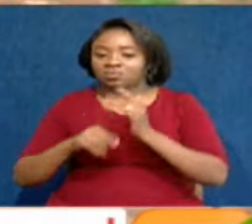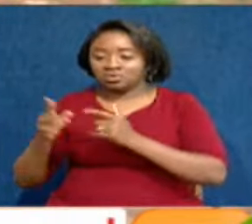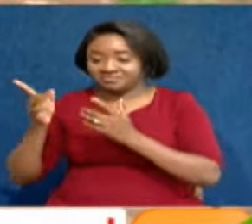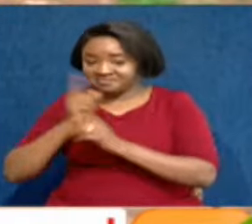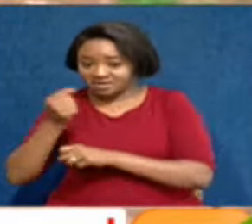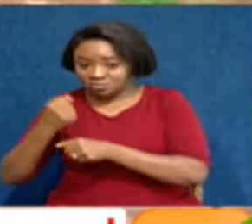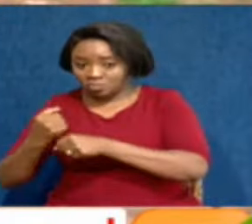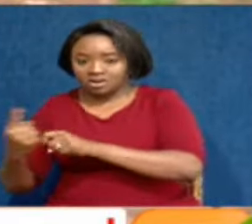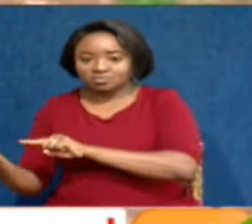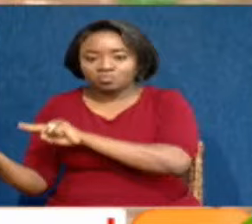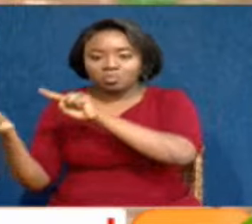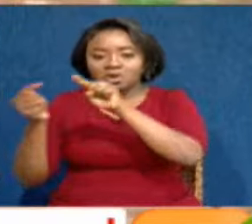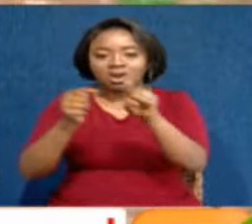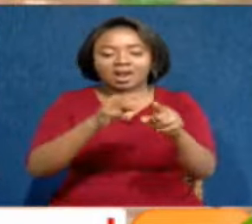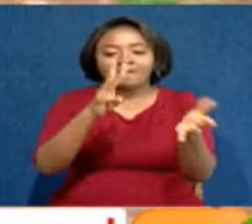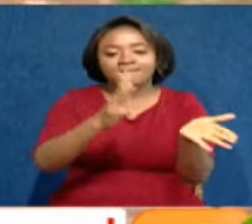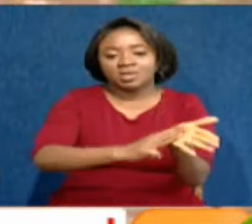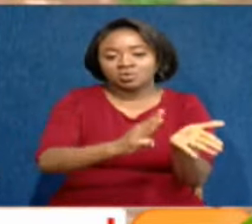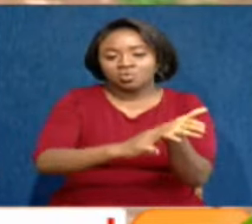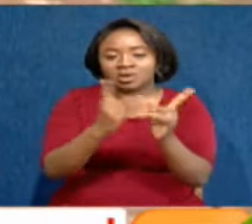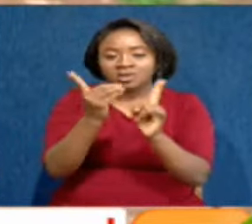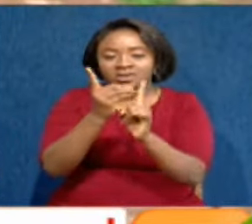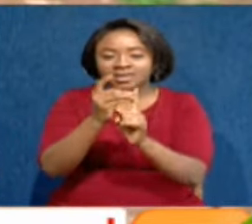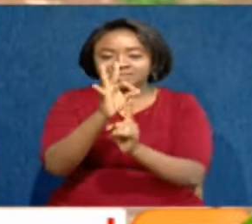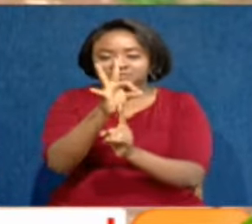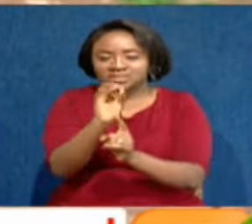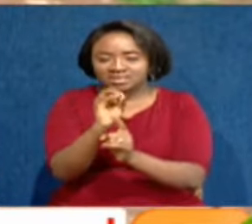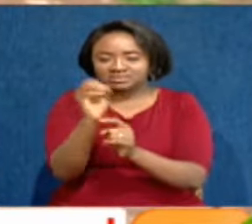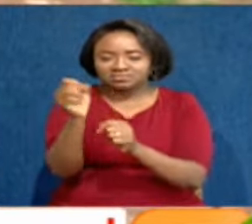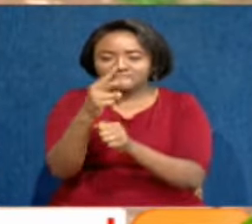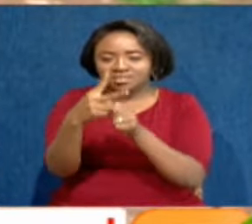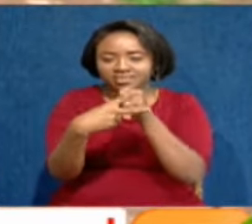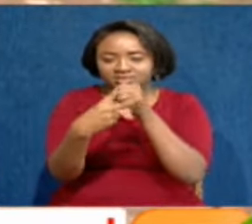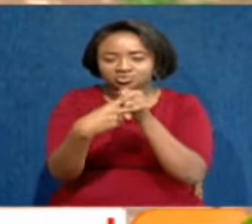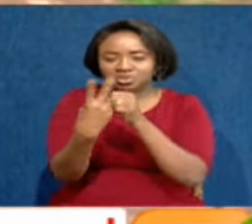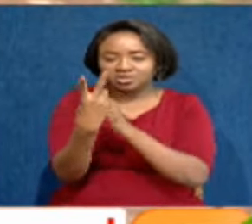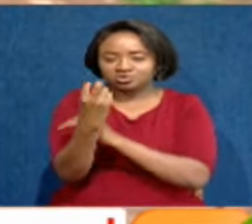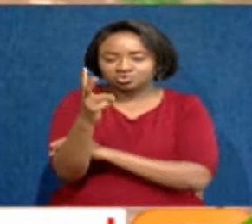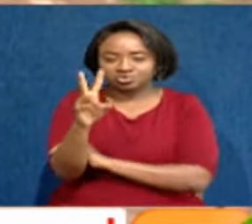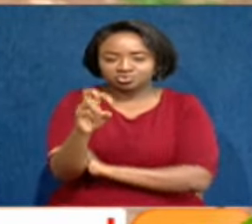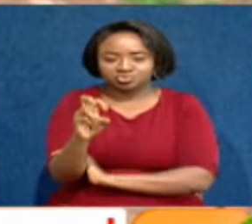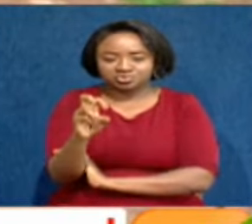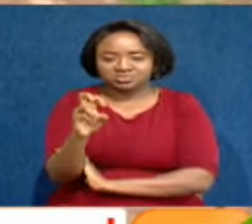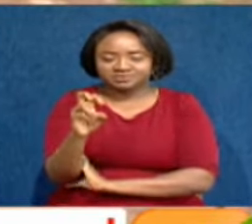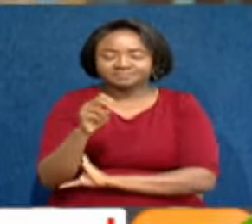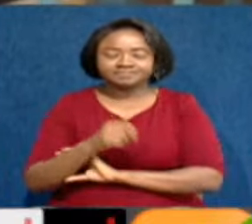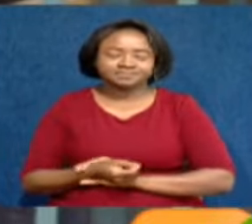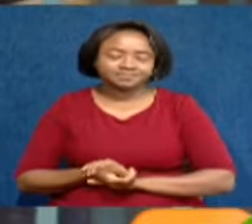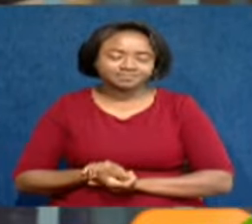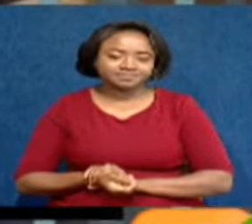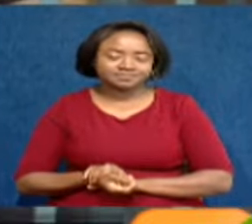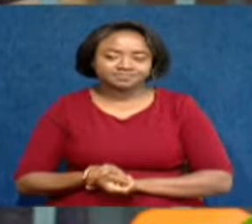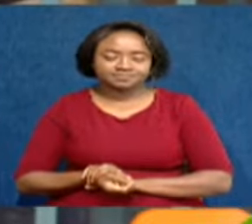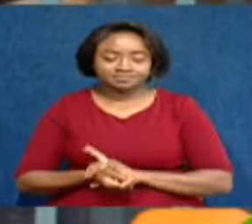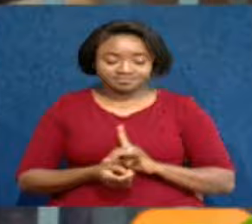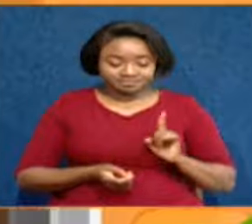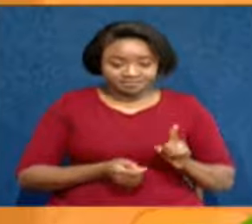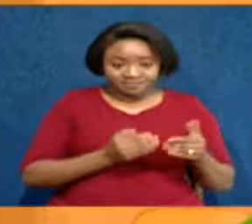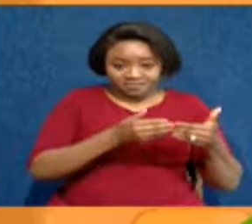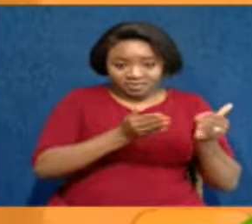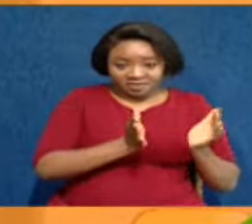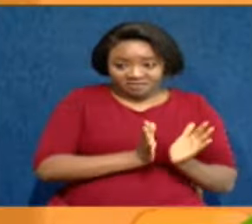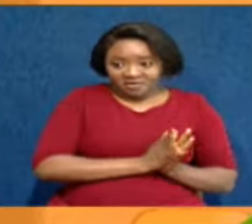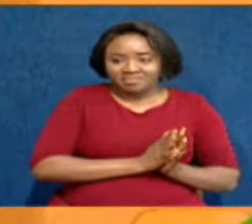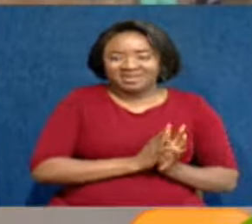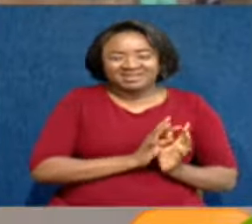kazi tarehe 30 mwezi wa 7 mwaka 2020. This family has literally